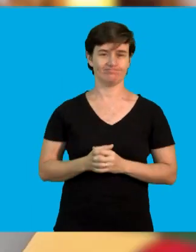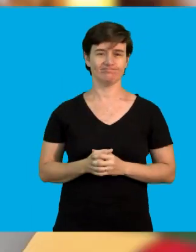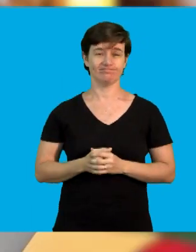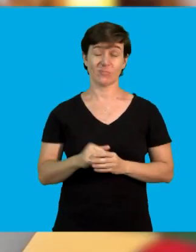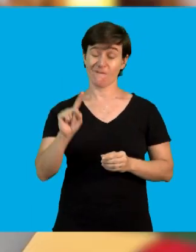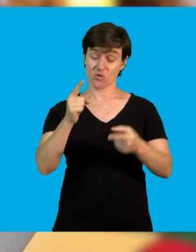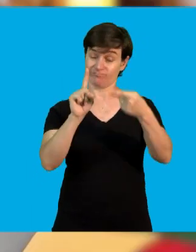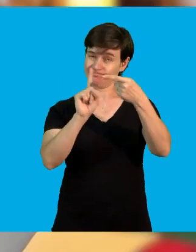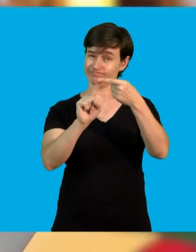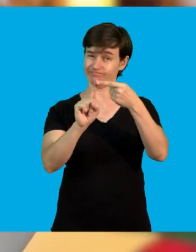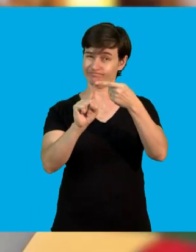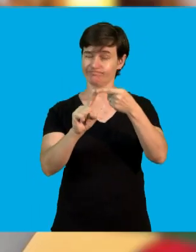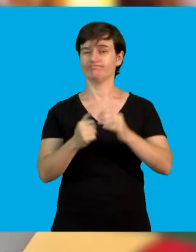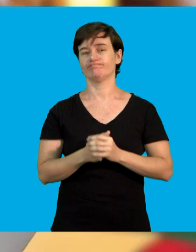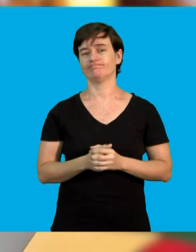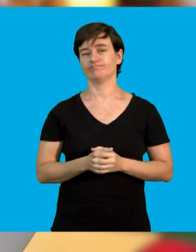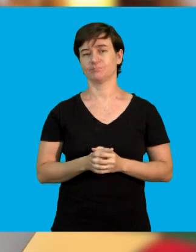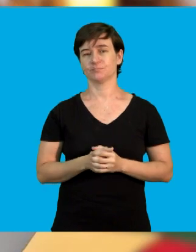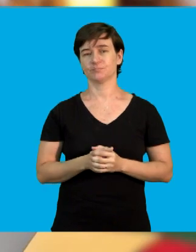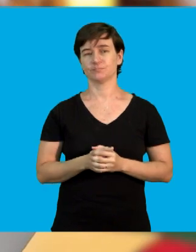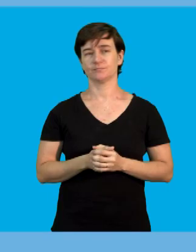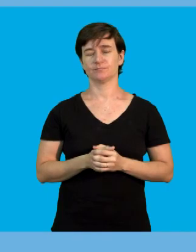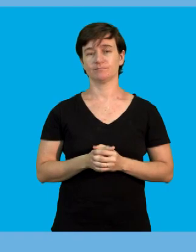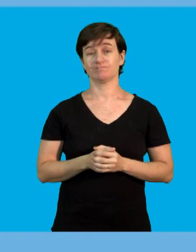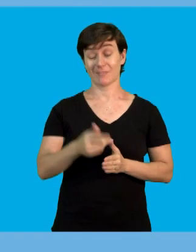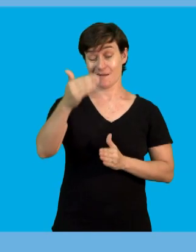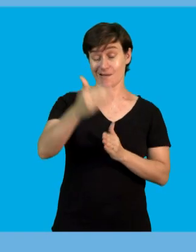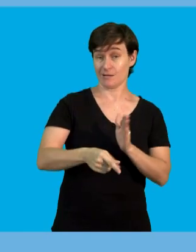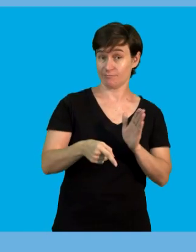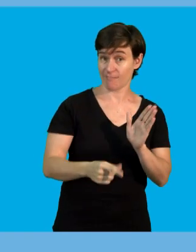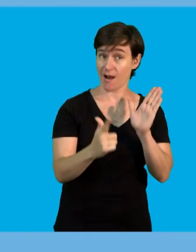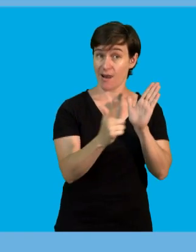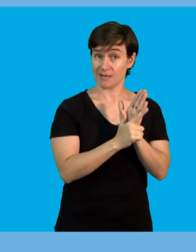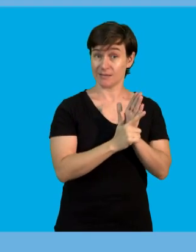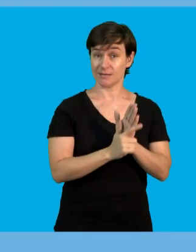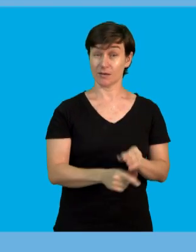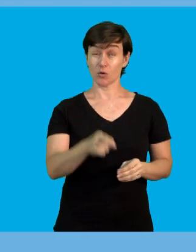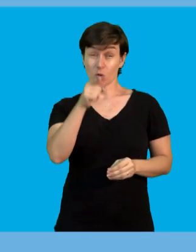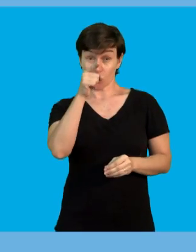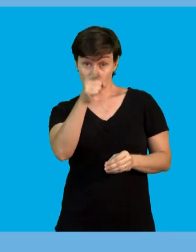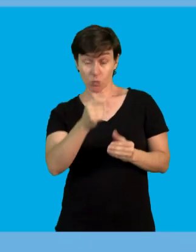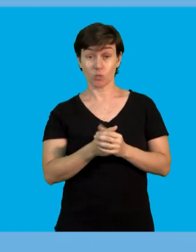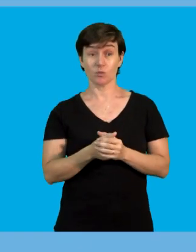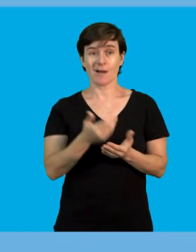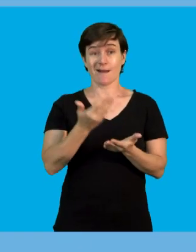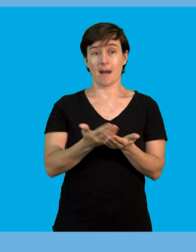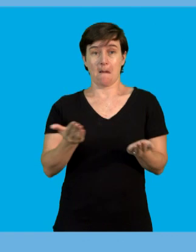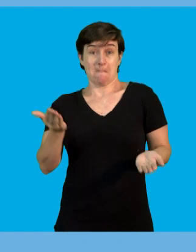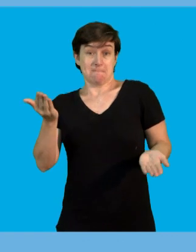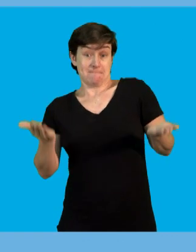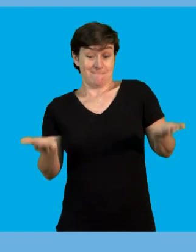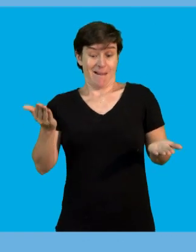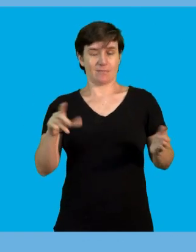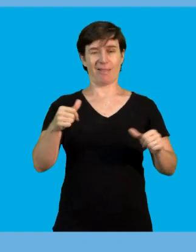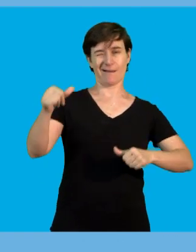them. So the first goal that I want us to achieve is the following, that by the end of the lesson, you should be able to balance